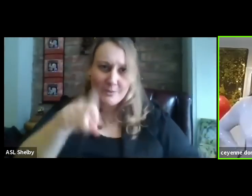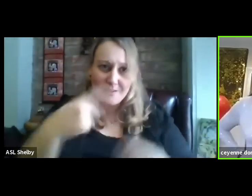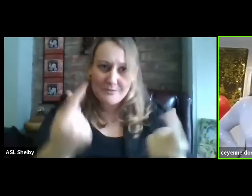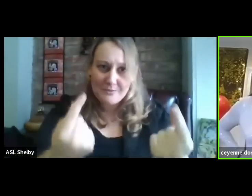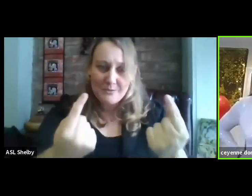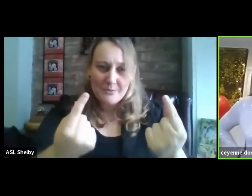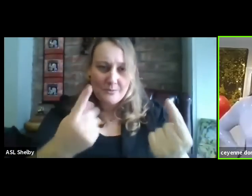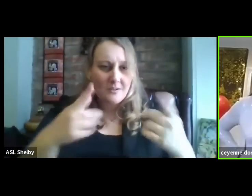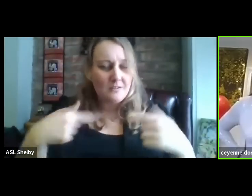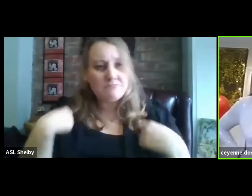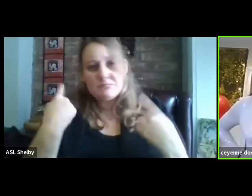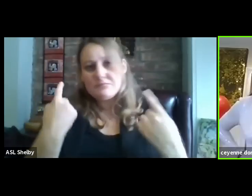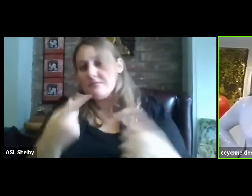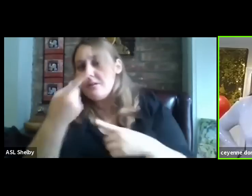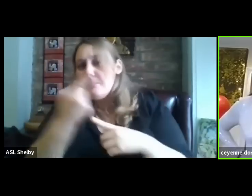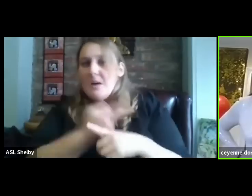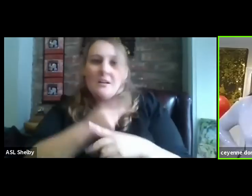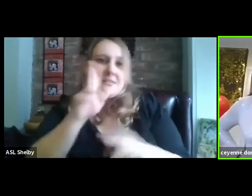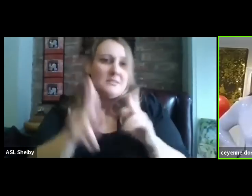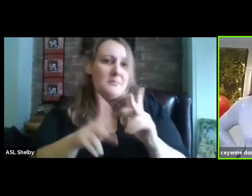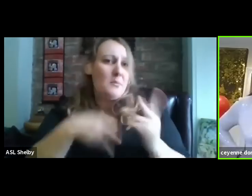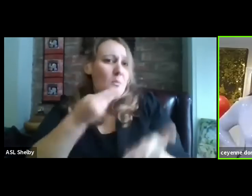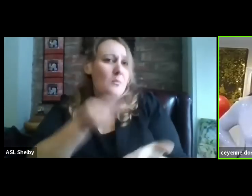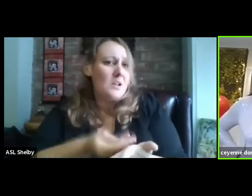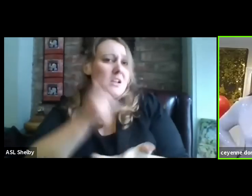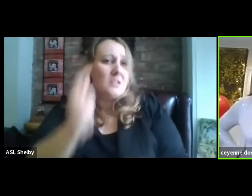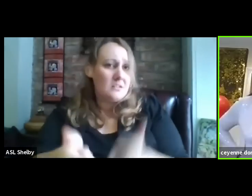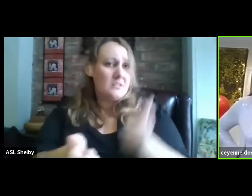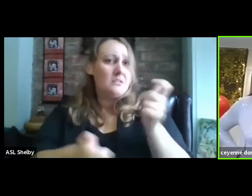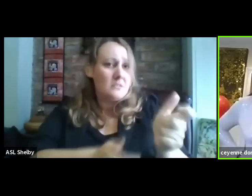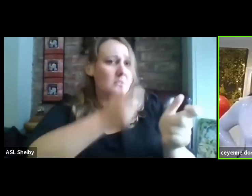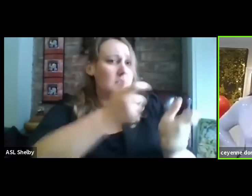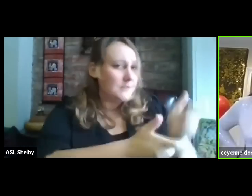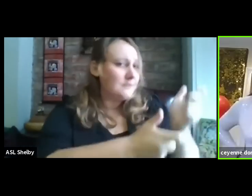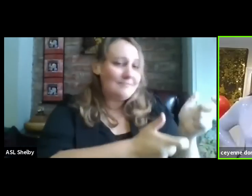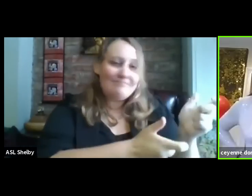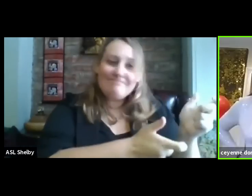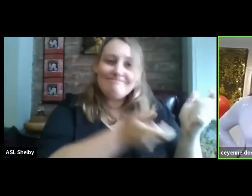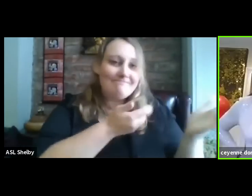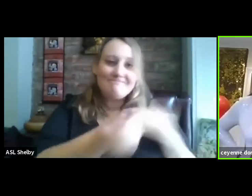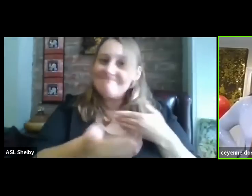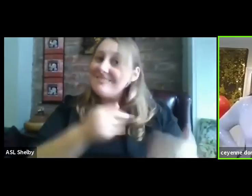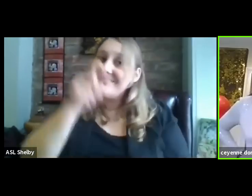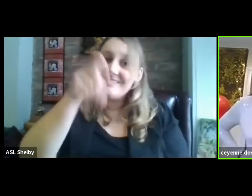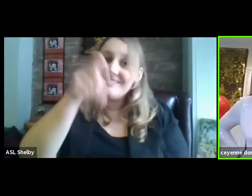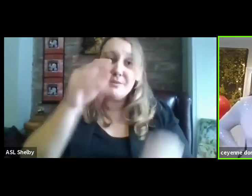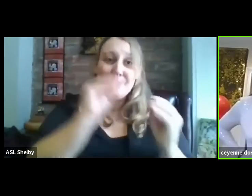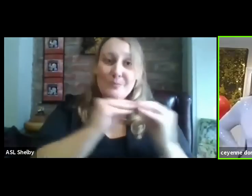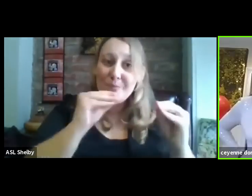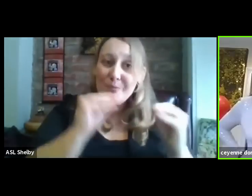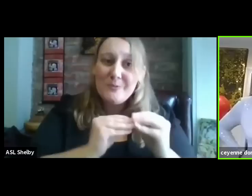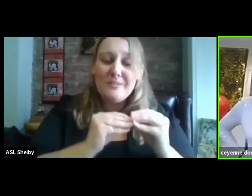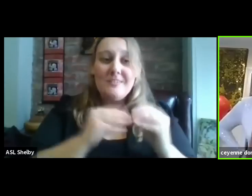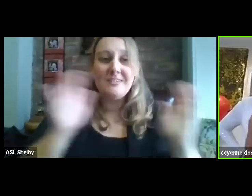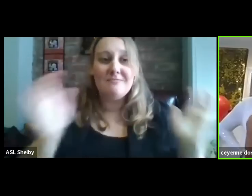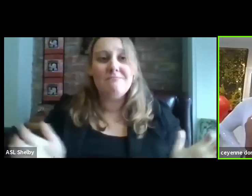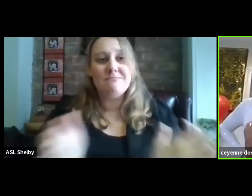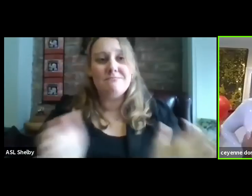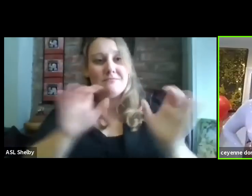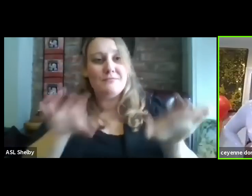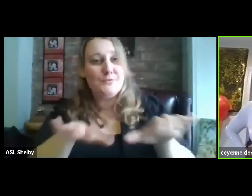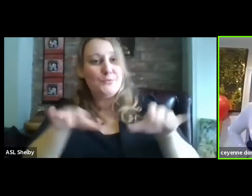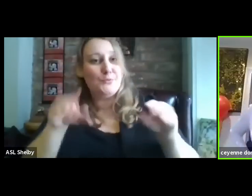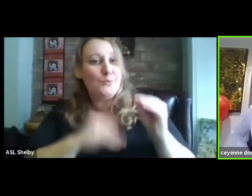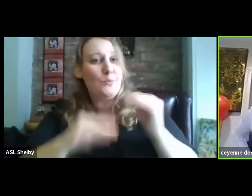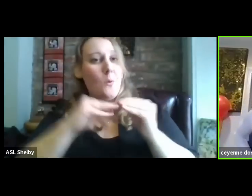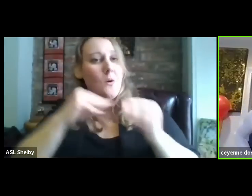past couple of months. I need y'all to give more. I need y'all to do more. I need y'all to help more. I need y'all to stay